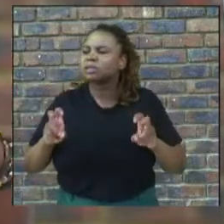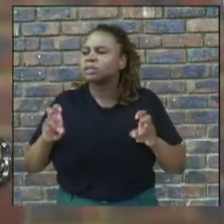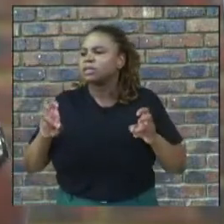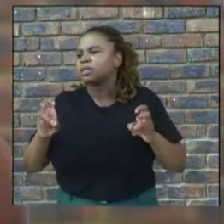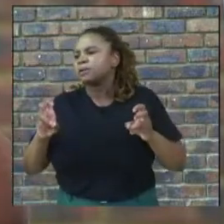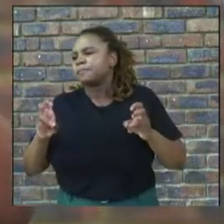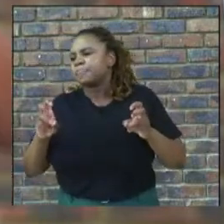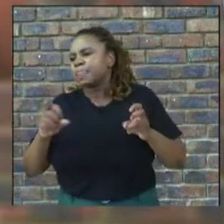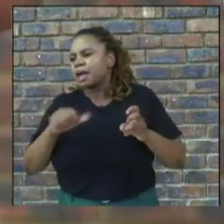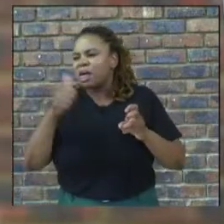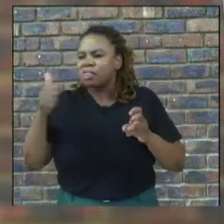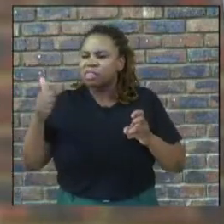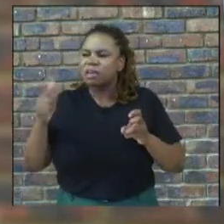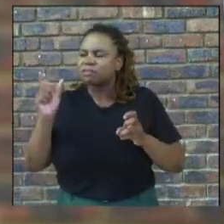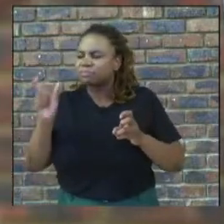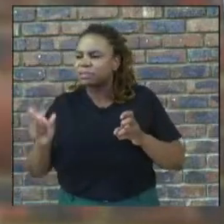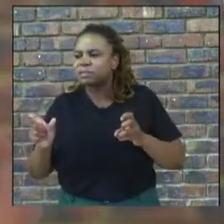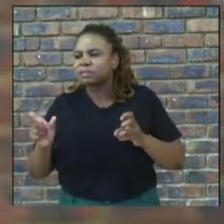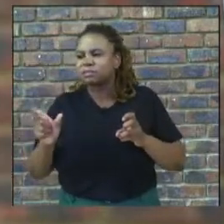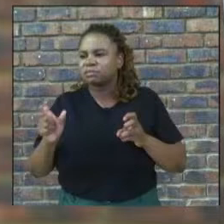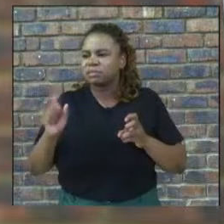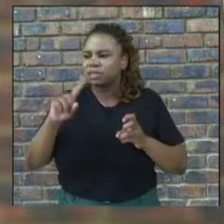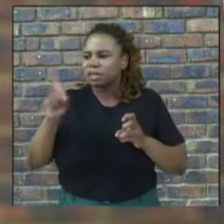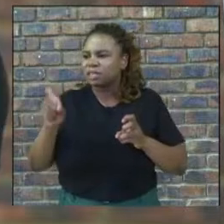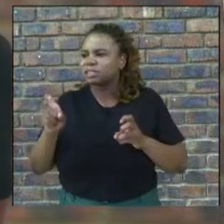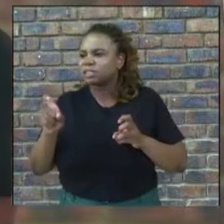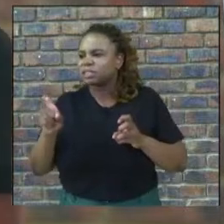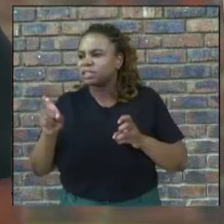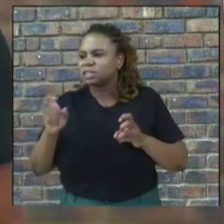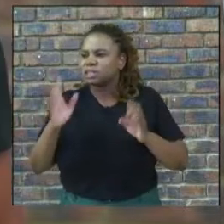about township revitalization,